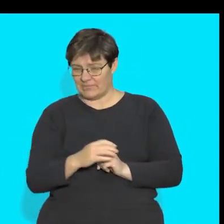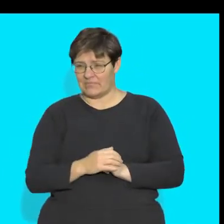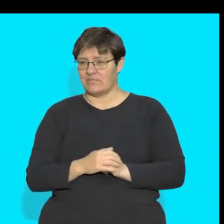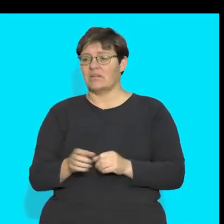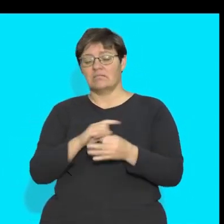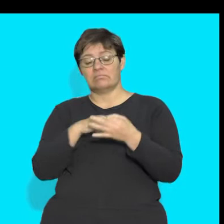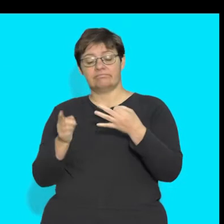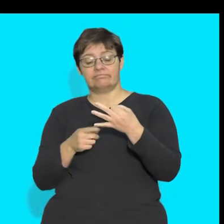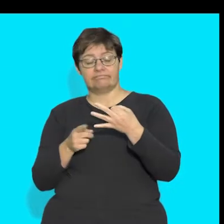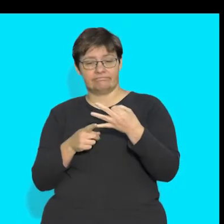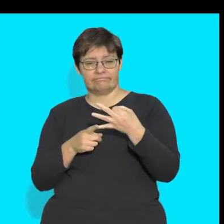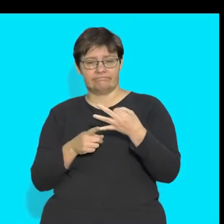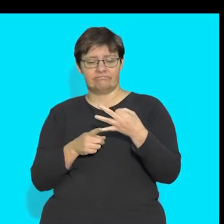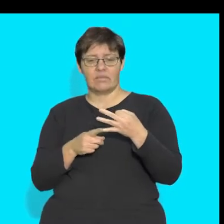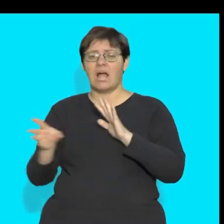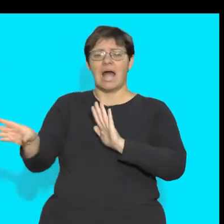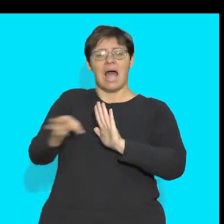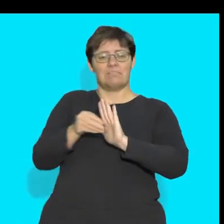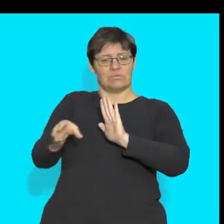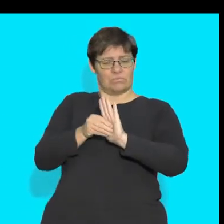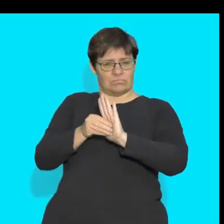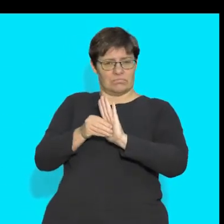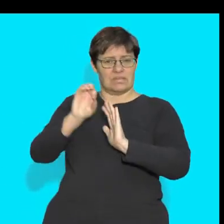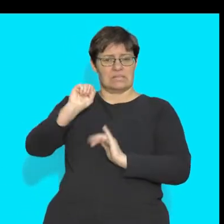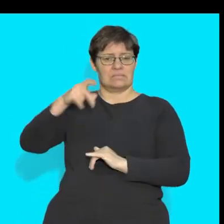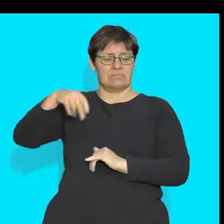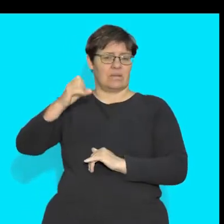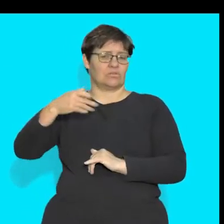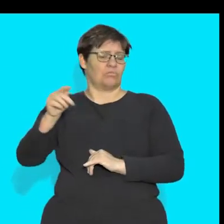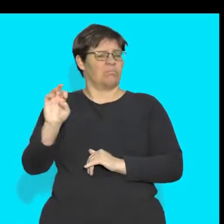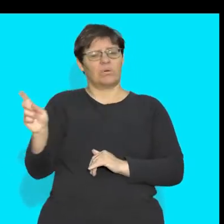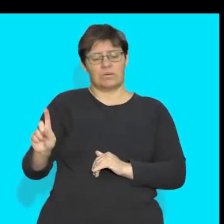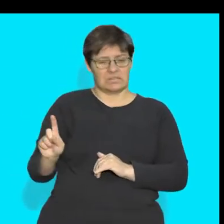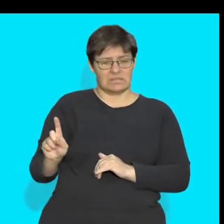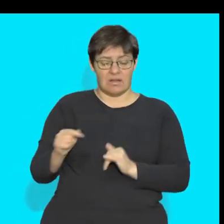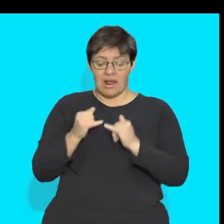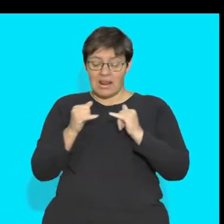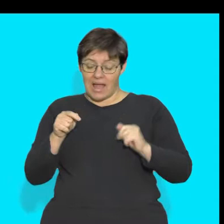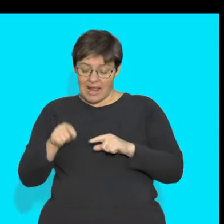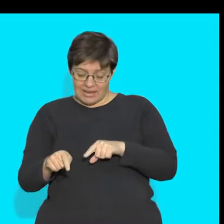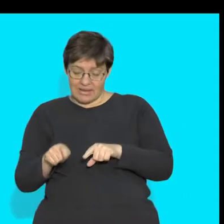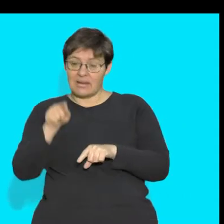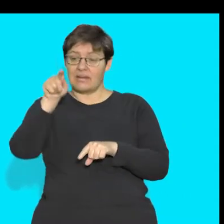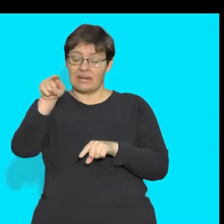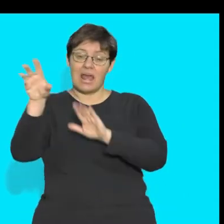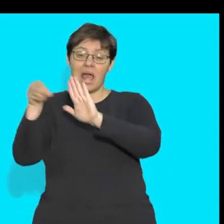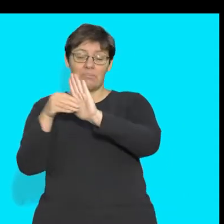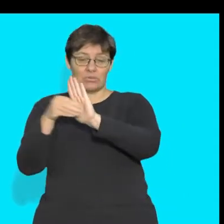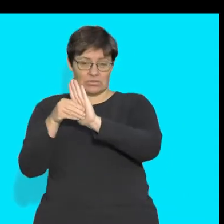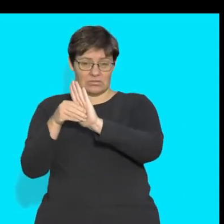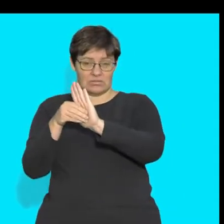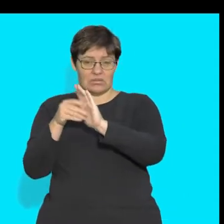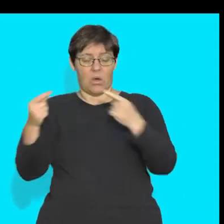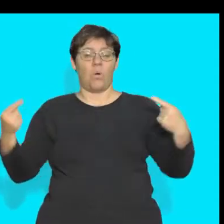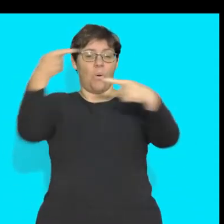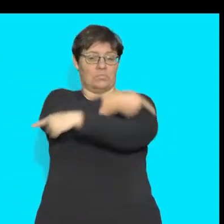Then, of course, we're going to have to look at what an absorption spectrum is. And the line emission spectrum and an absorption spectrum are like